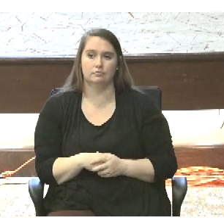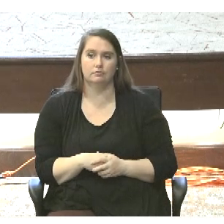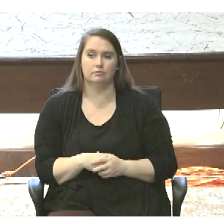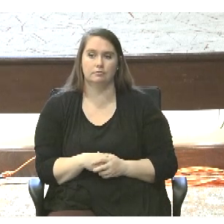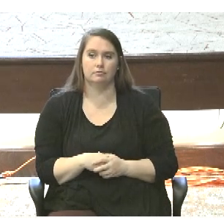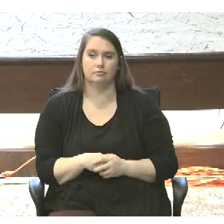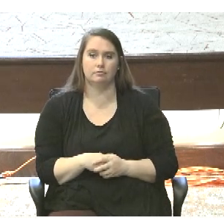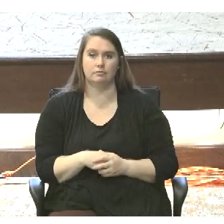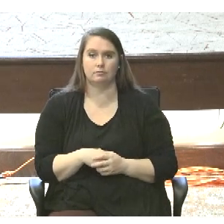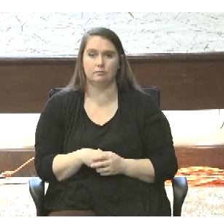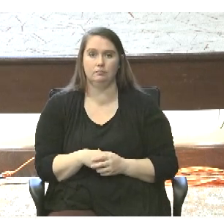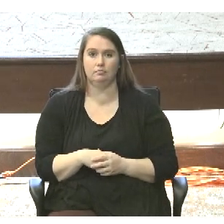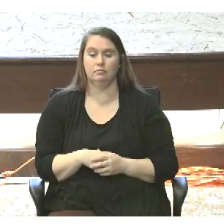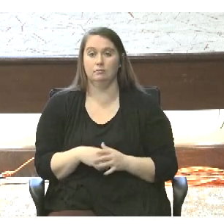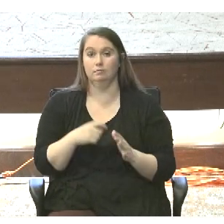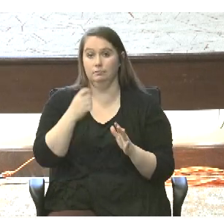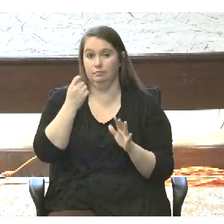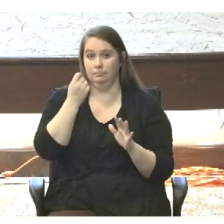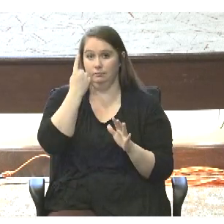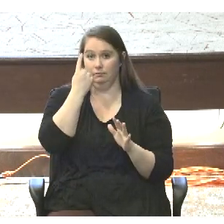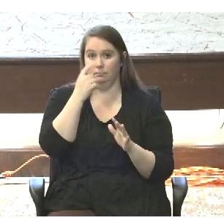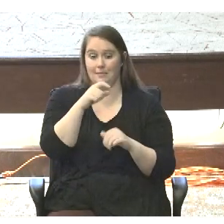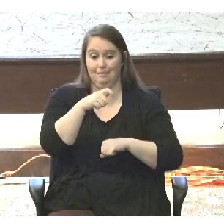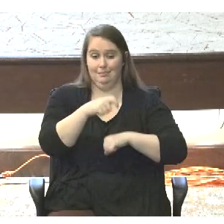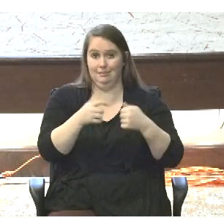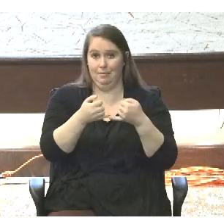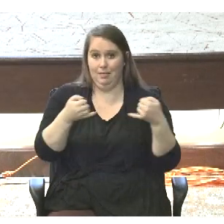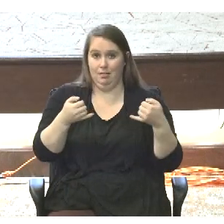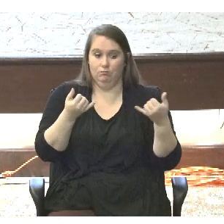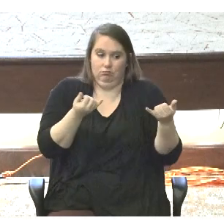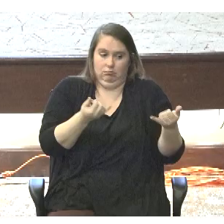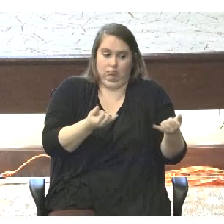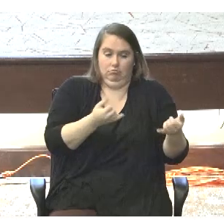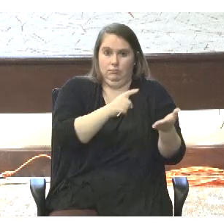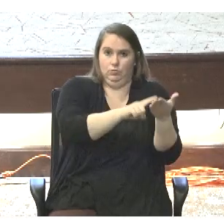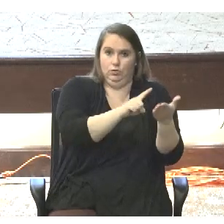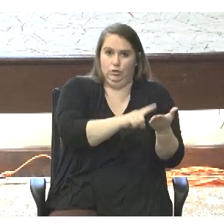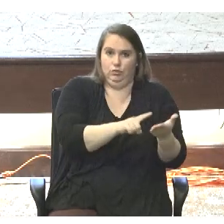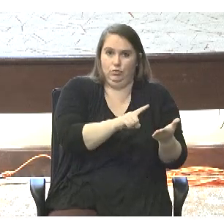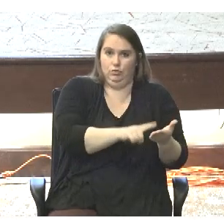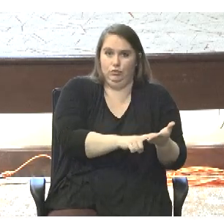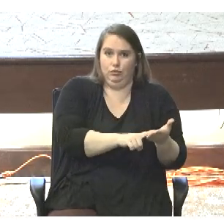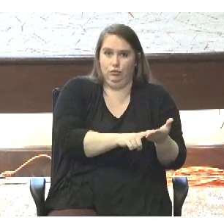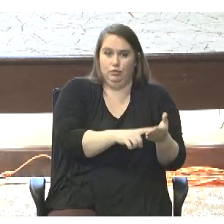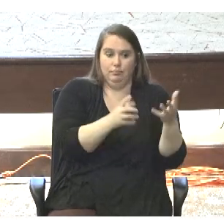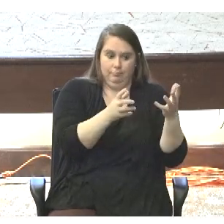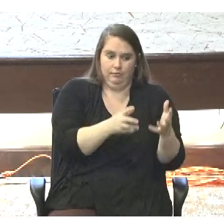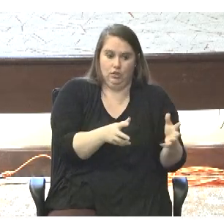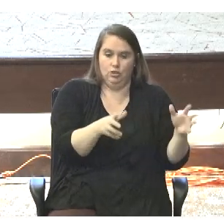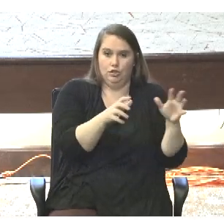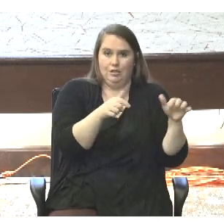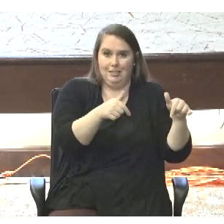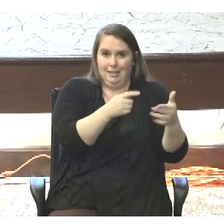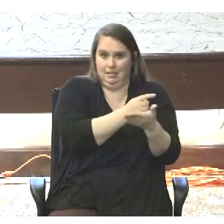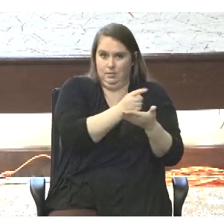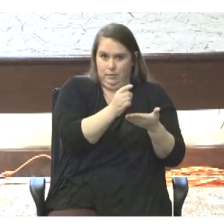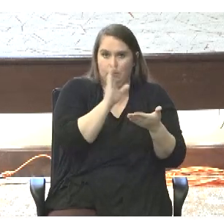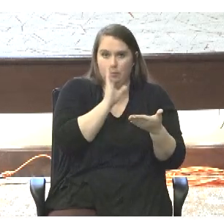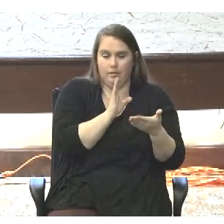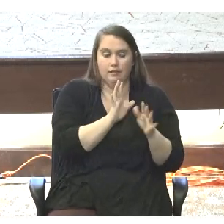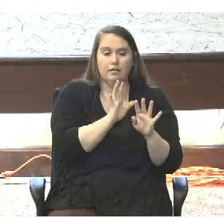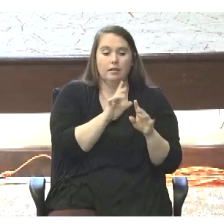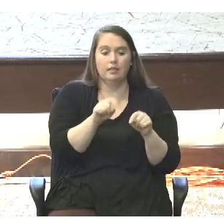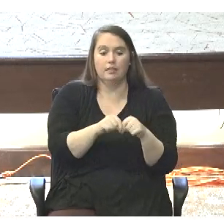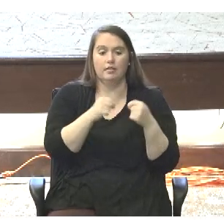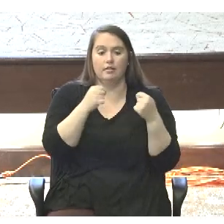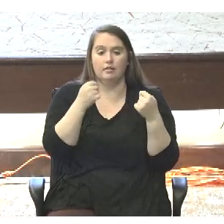Notes on timeline here, we are currently in our brand research phase, about to wrap that up at the tail end of this week, and then our team